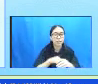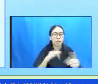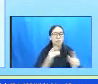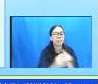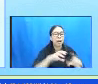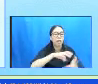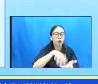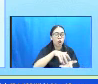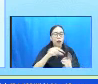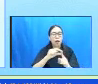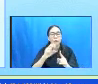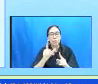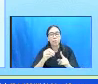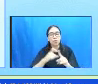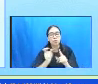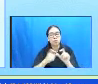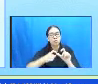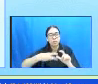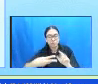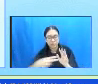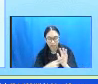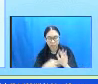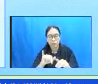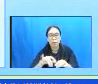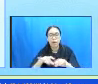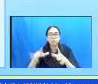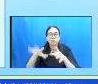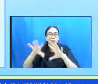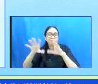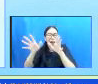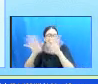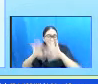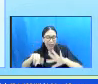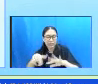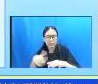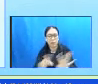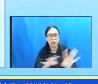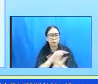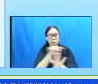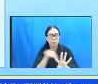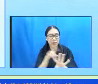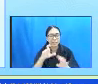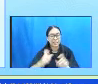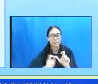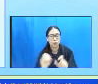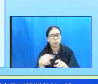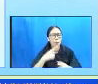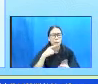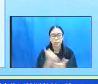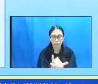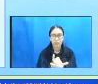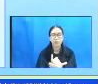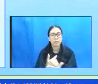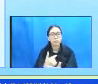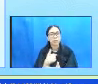those four role CSO is very important and also looking forward to future to collaborate in the